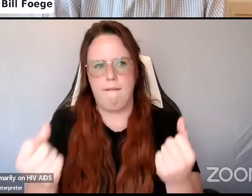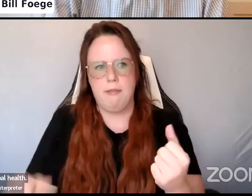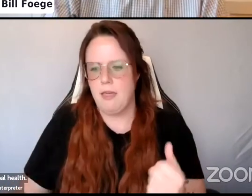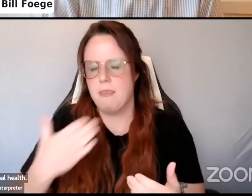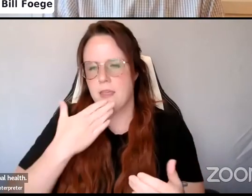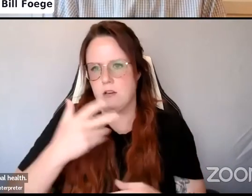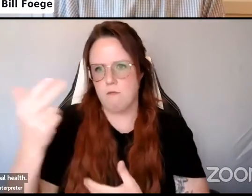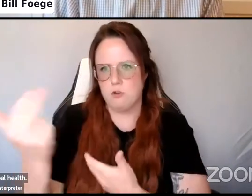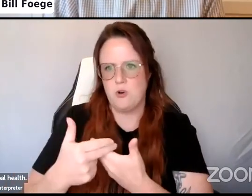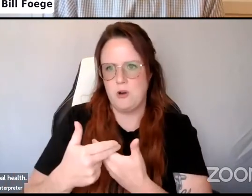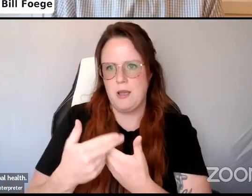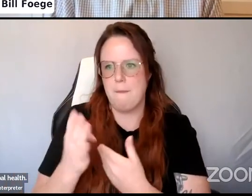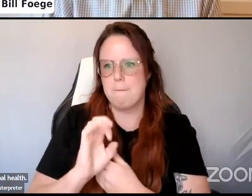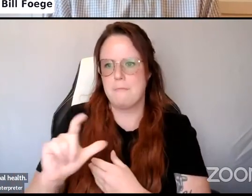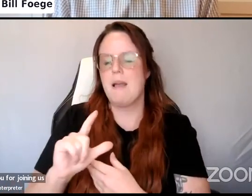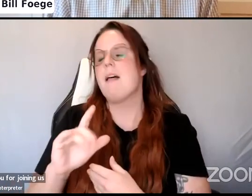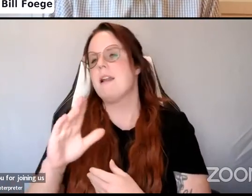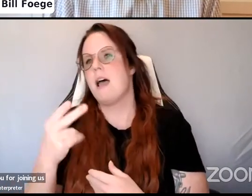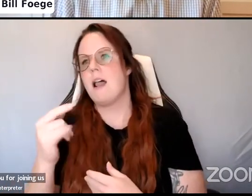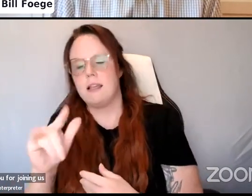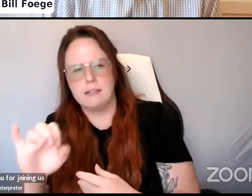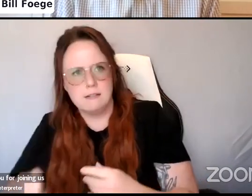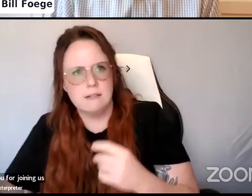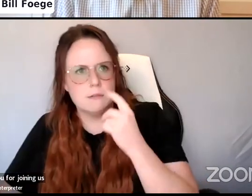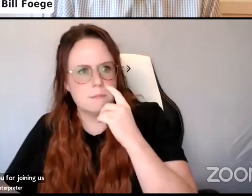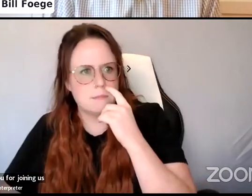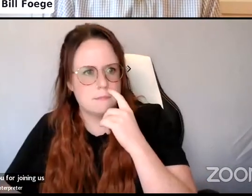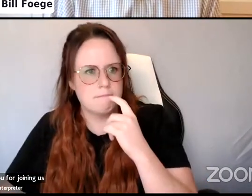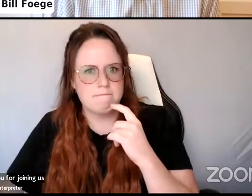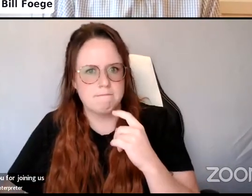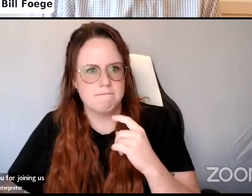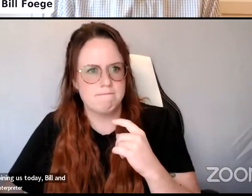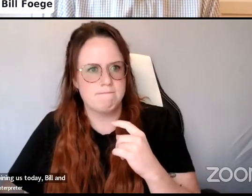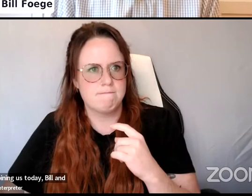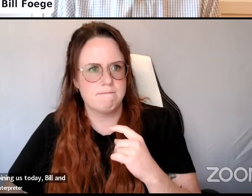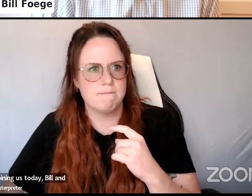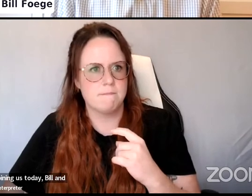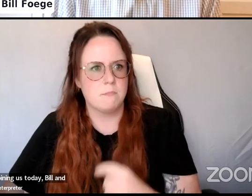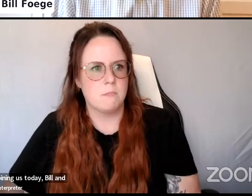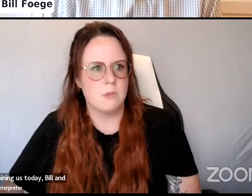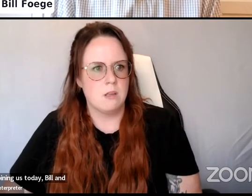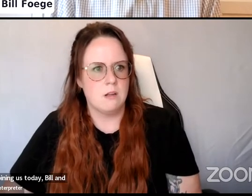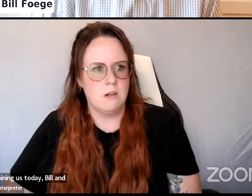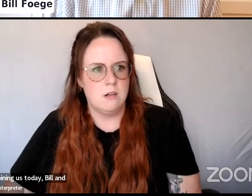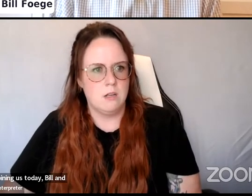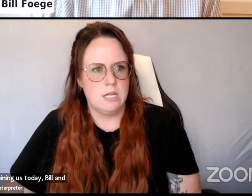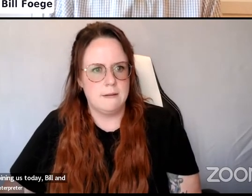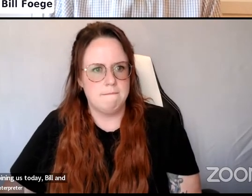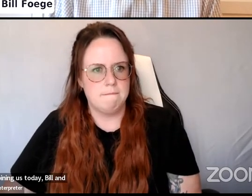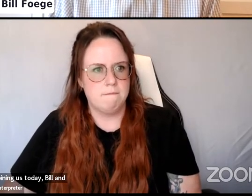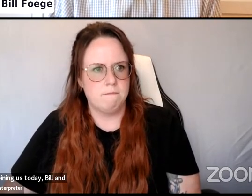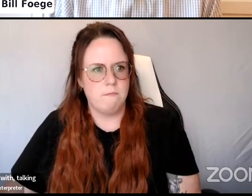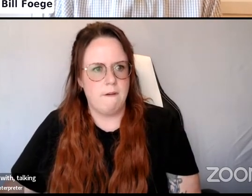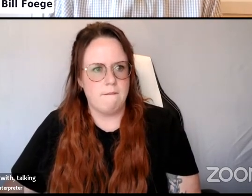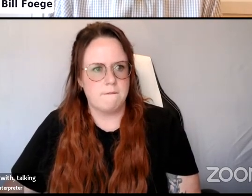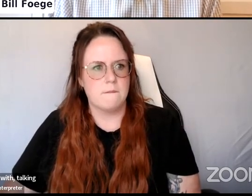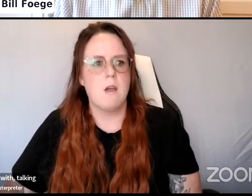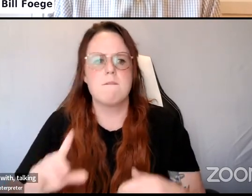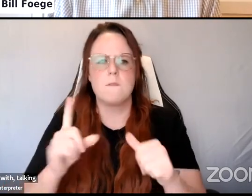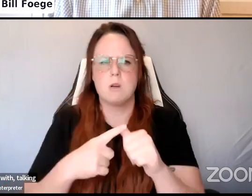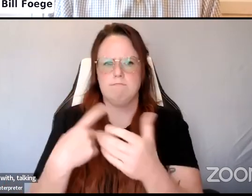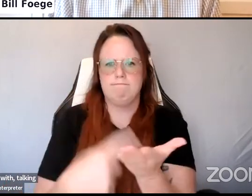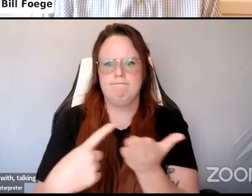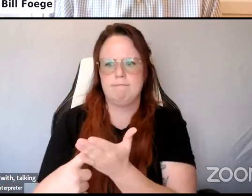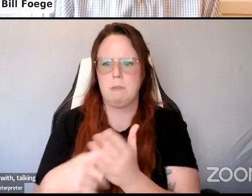joining us today Bill and Helene um I'd like to start with um talking about some of the